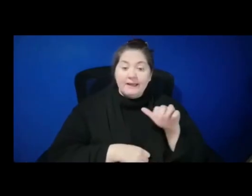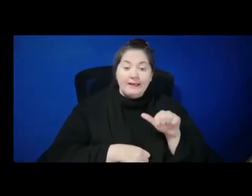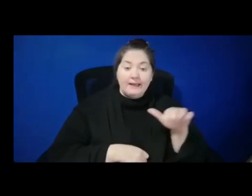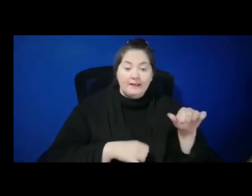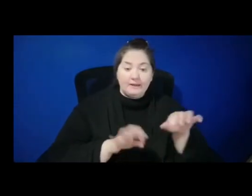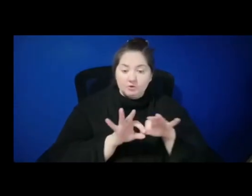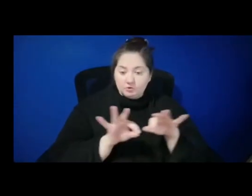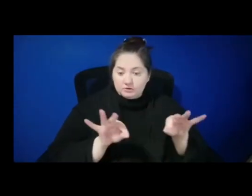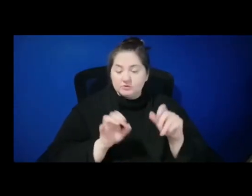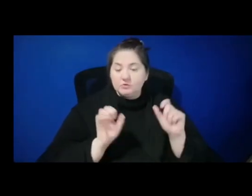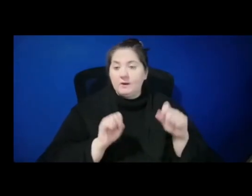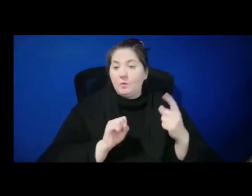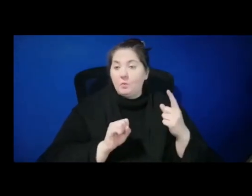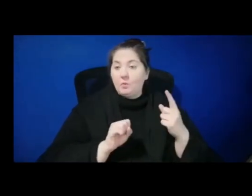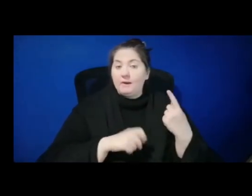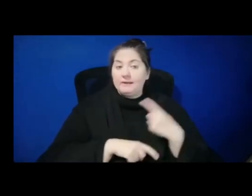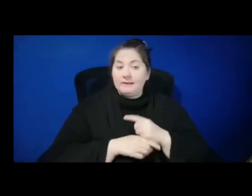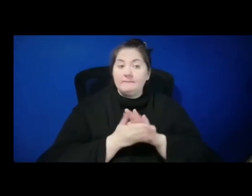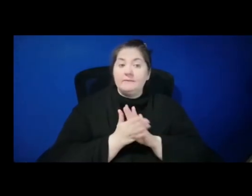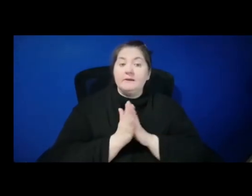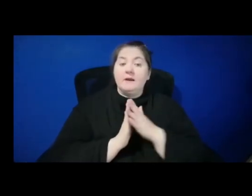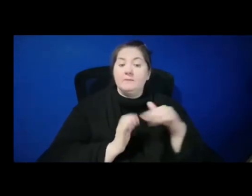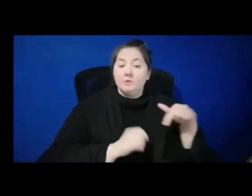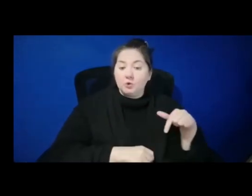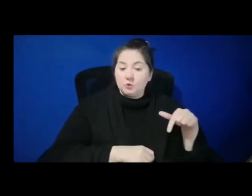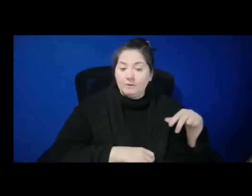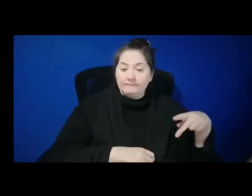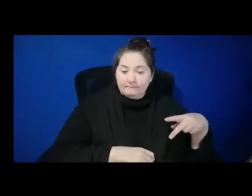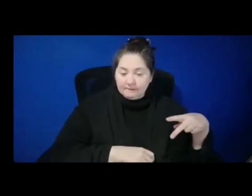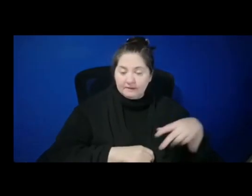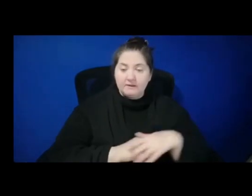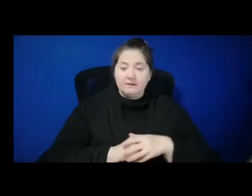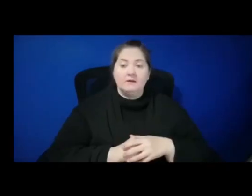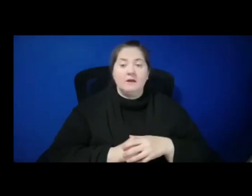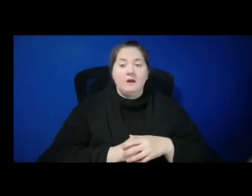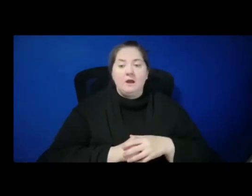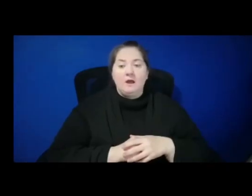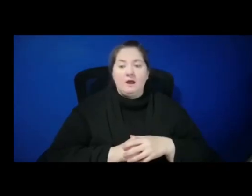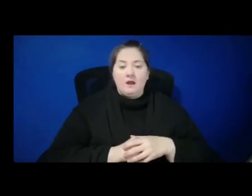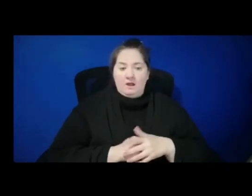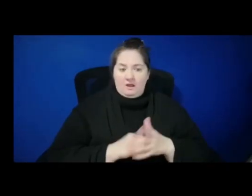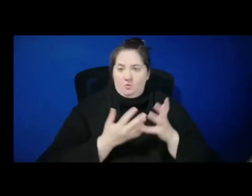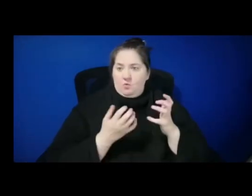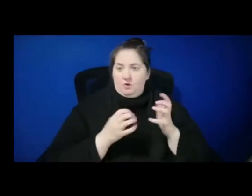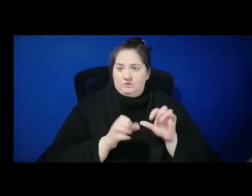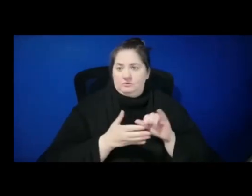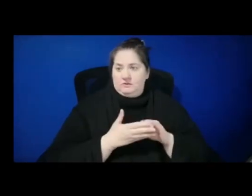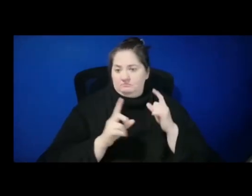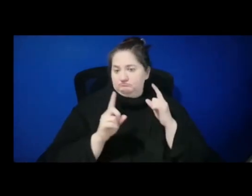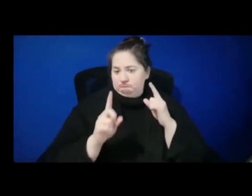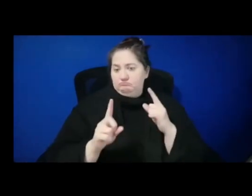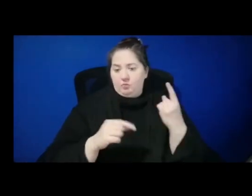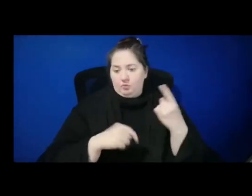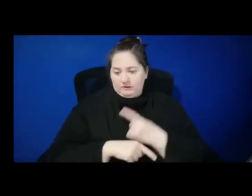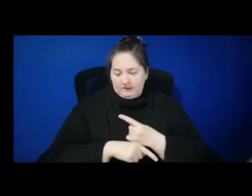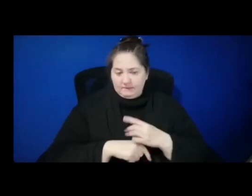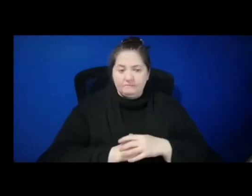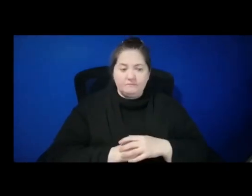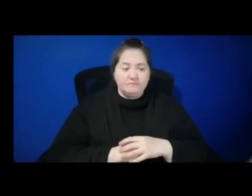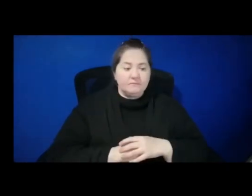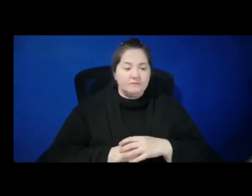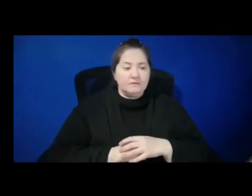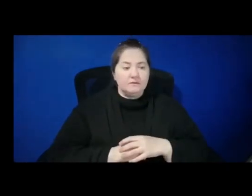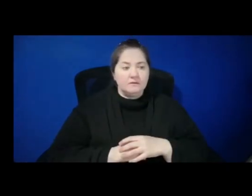I can one day become a QP, because I would like to do that one day as well. I like